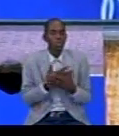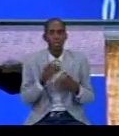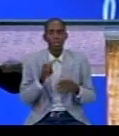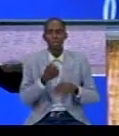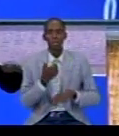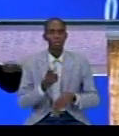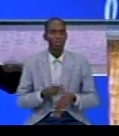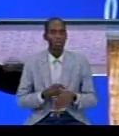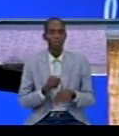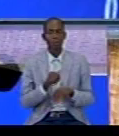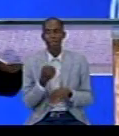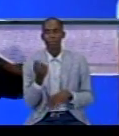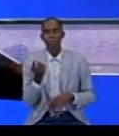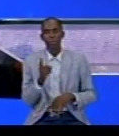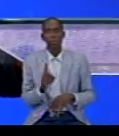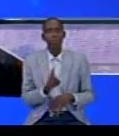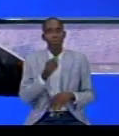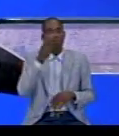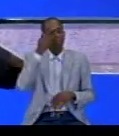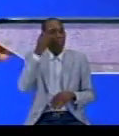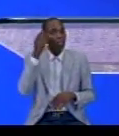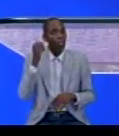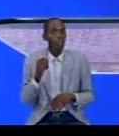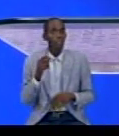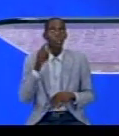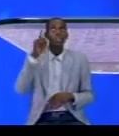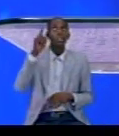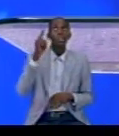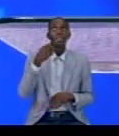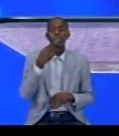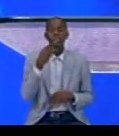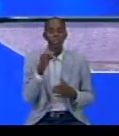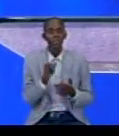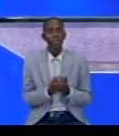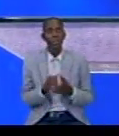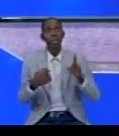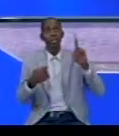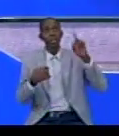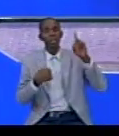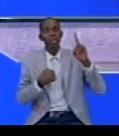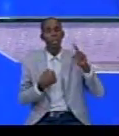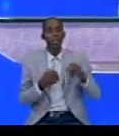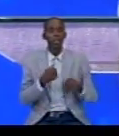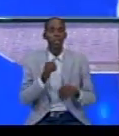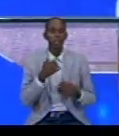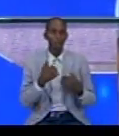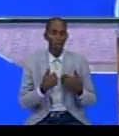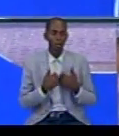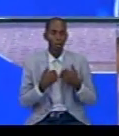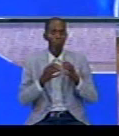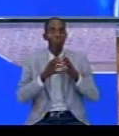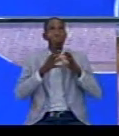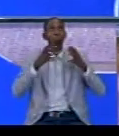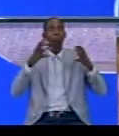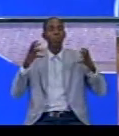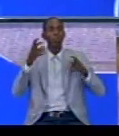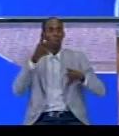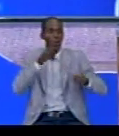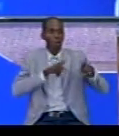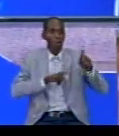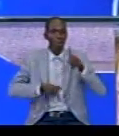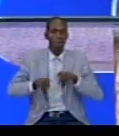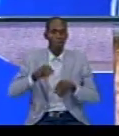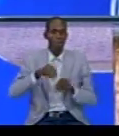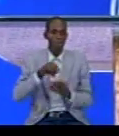anytime, anywhere, because it says, I have much people in